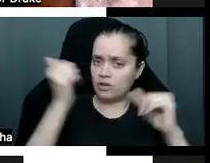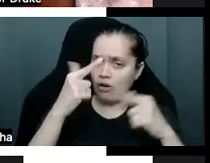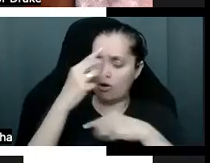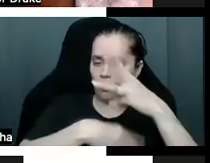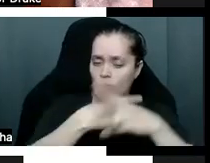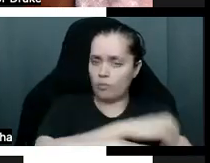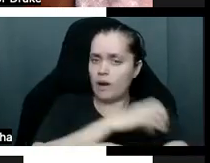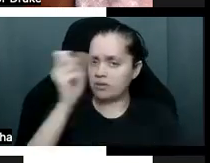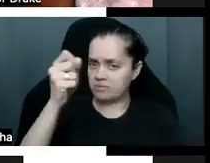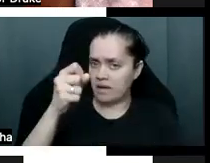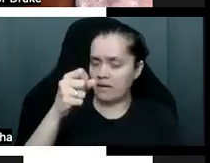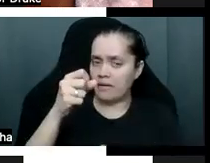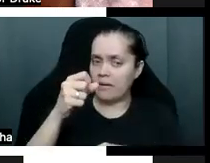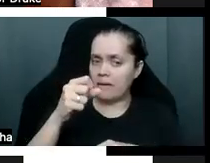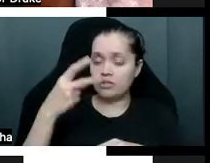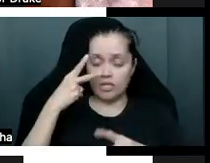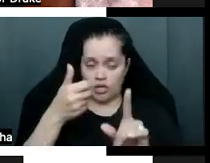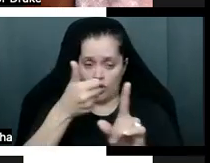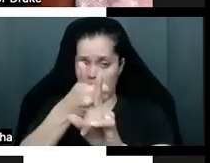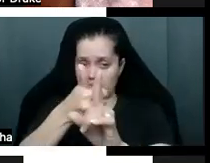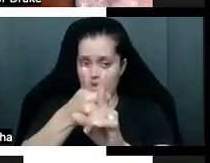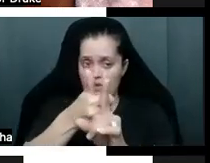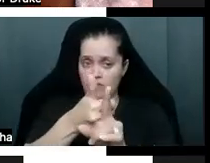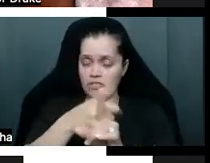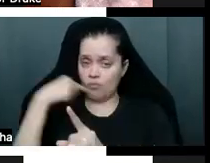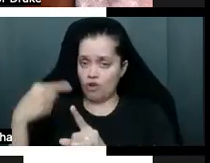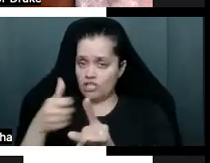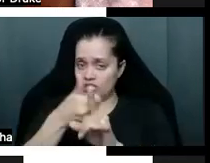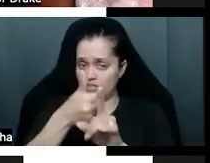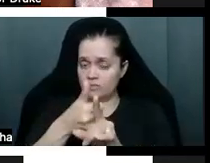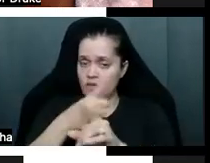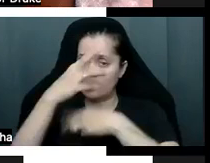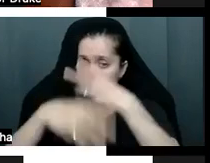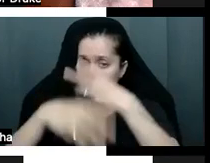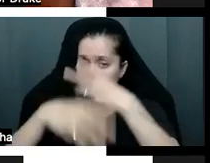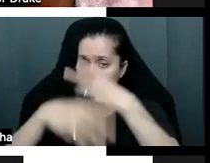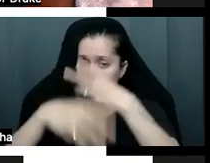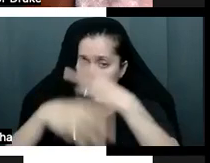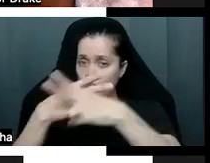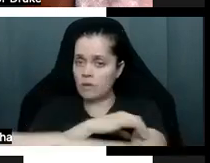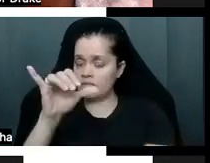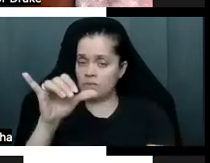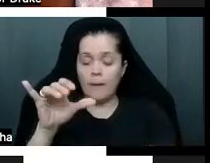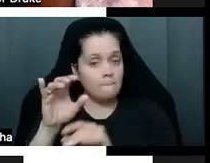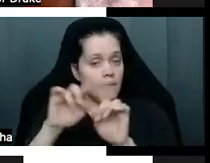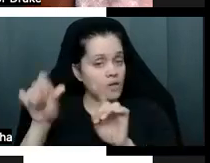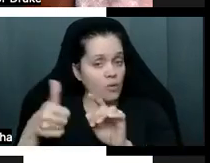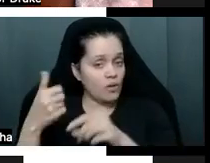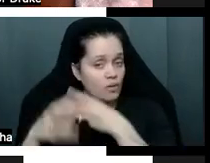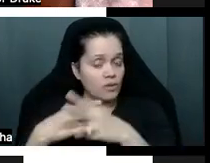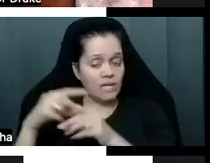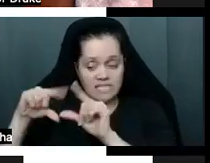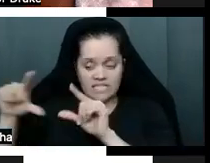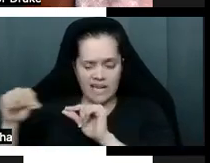Well, they did view themselves, Russia, as a world power. No one at the time viewed Japan as a world